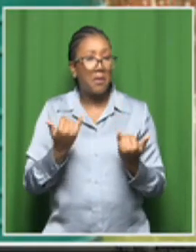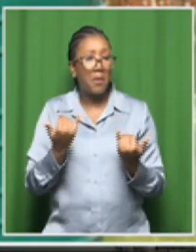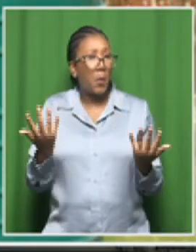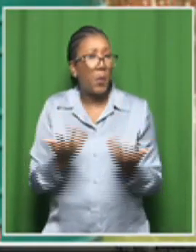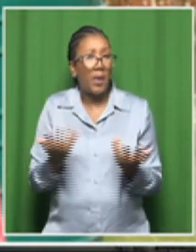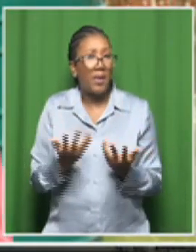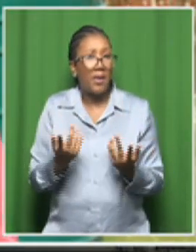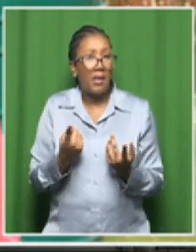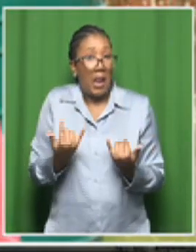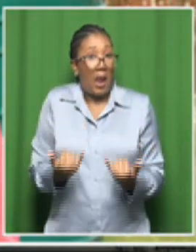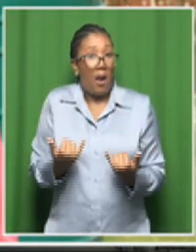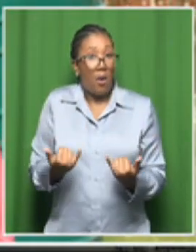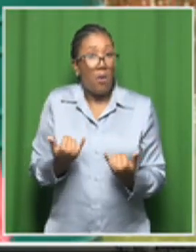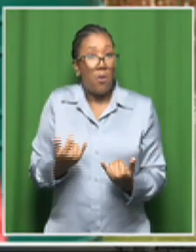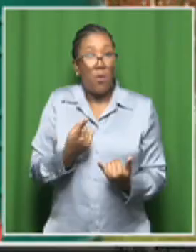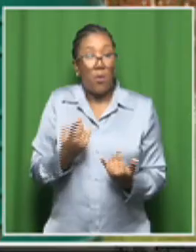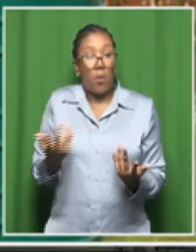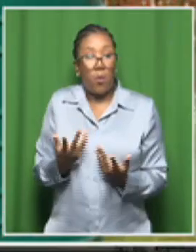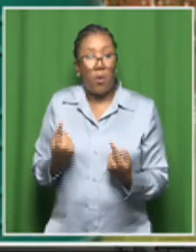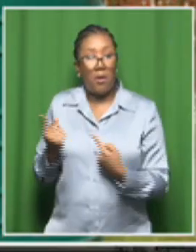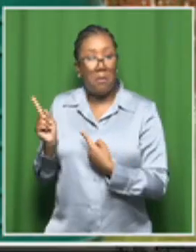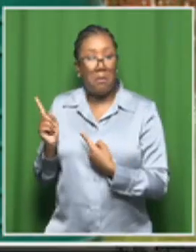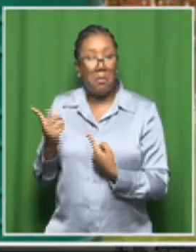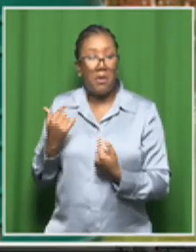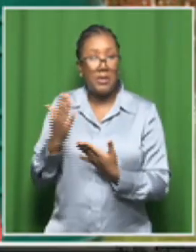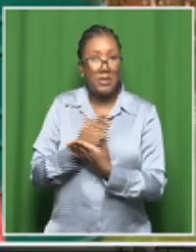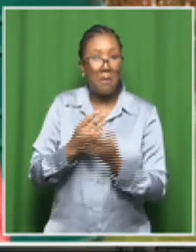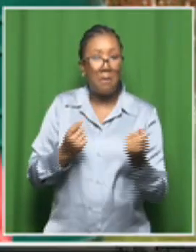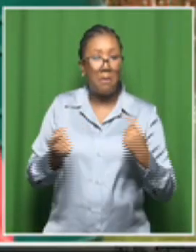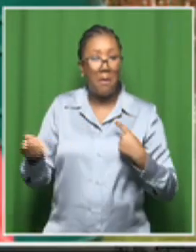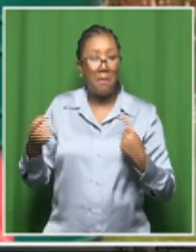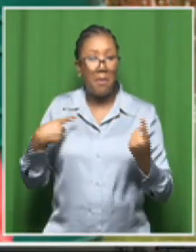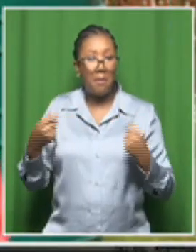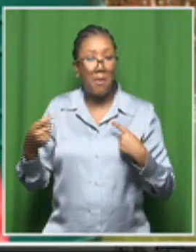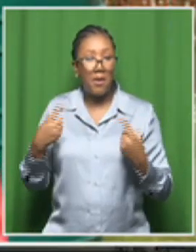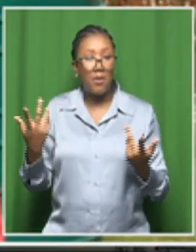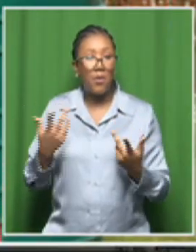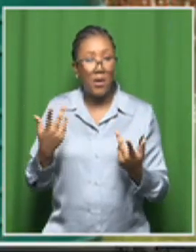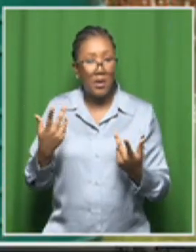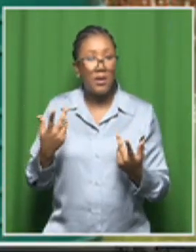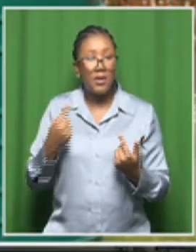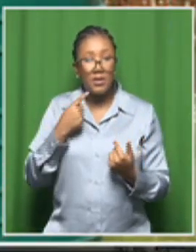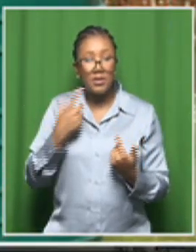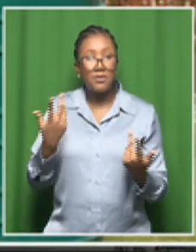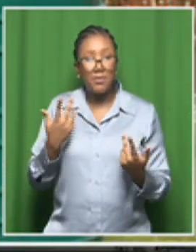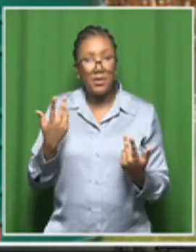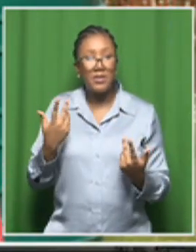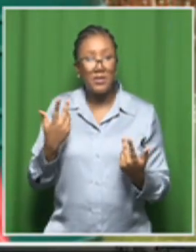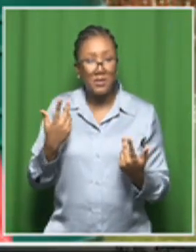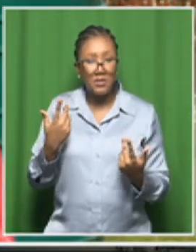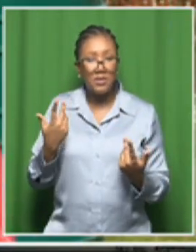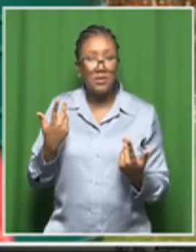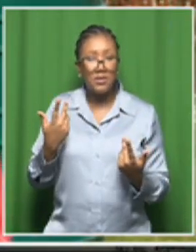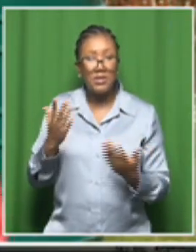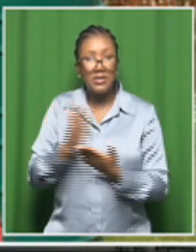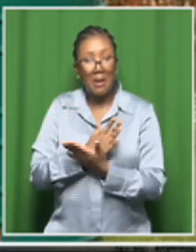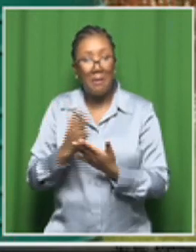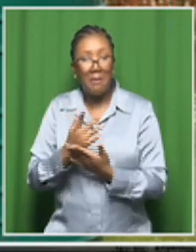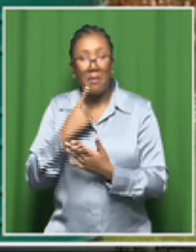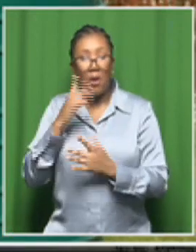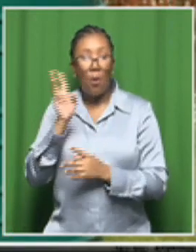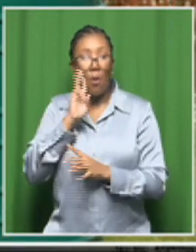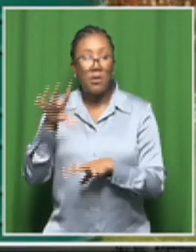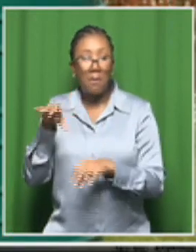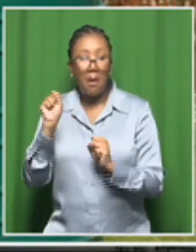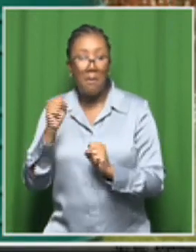where you are, because I see some people still sending messages in Coronationville, people saying situation still the same.